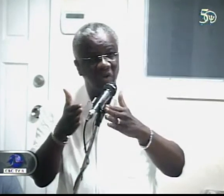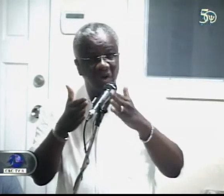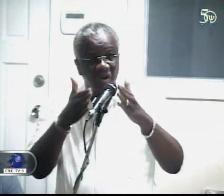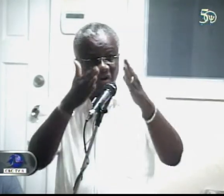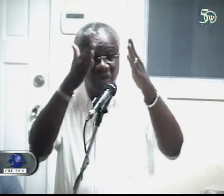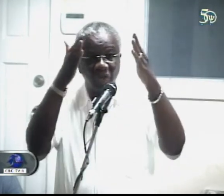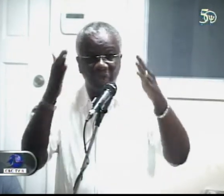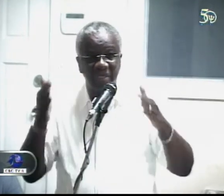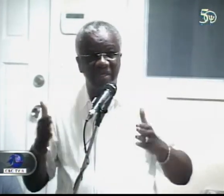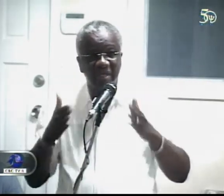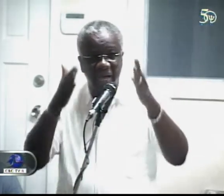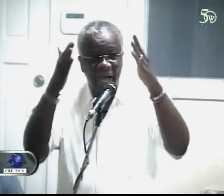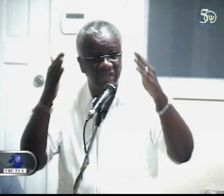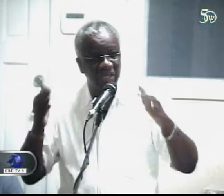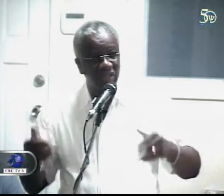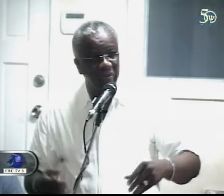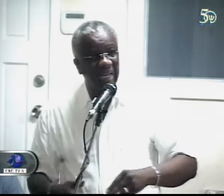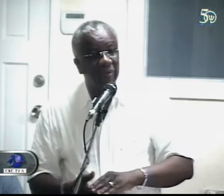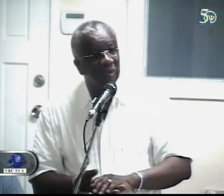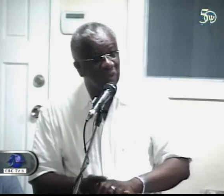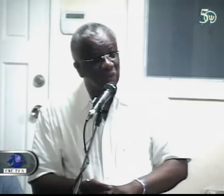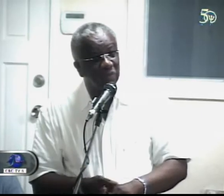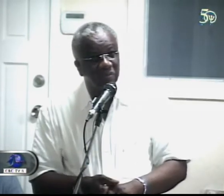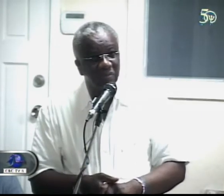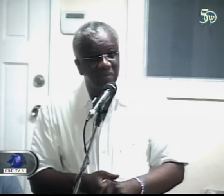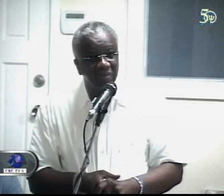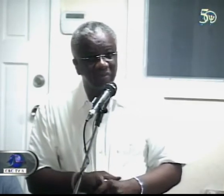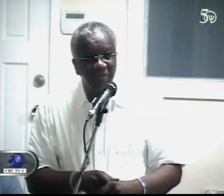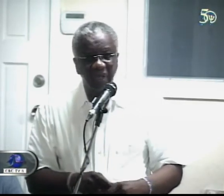can no longer look to us as they should be able to do.